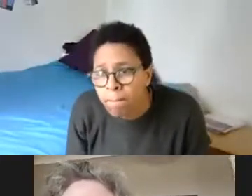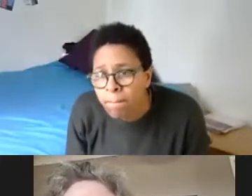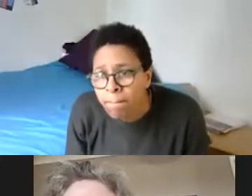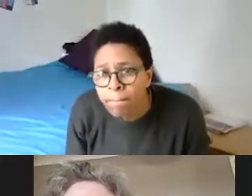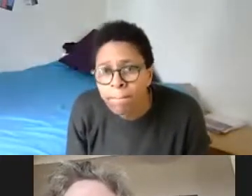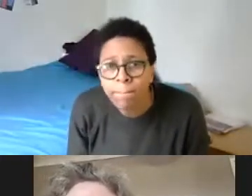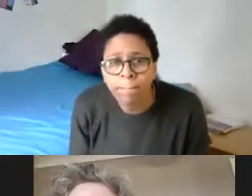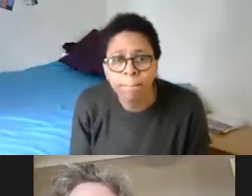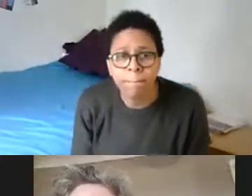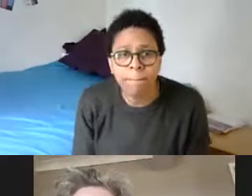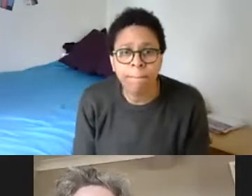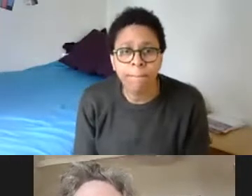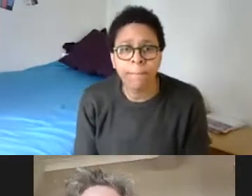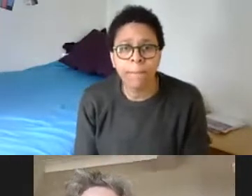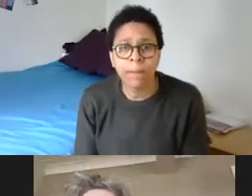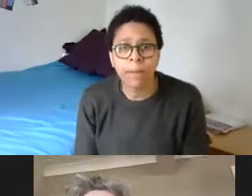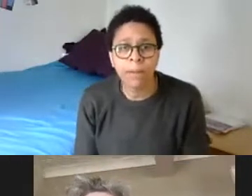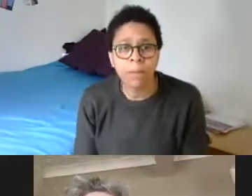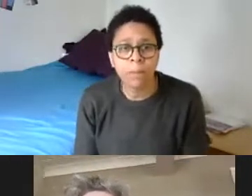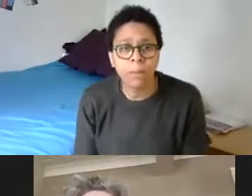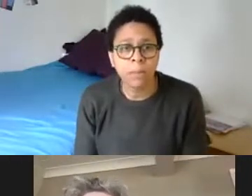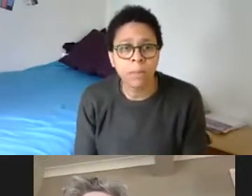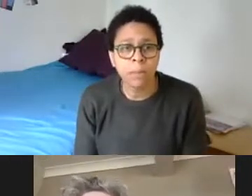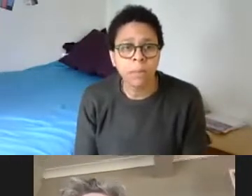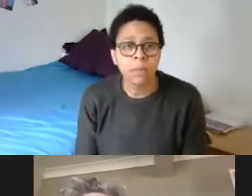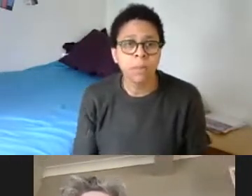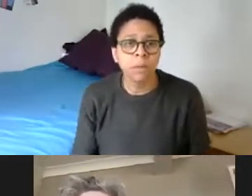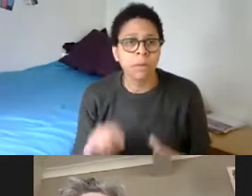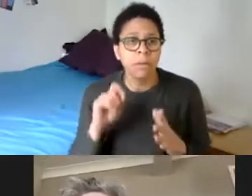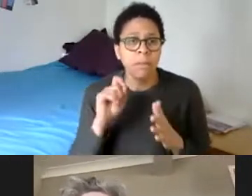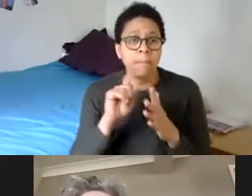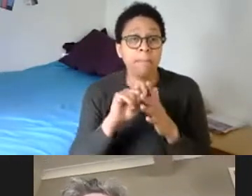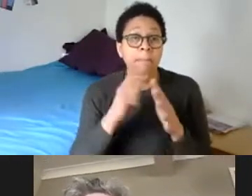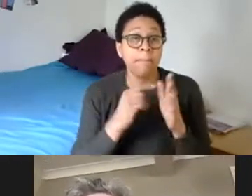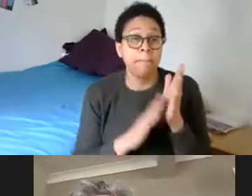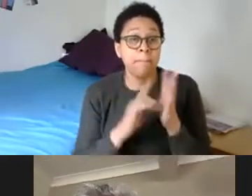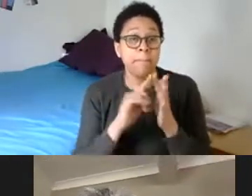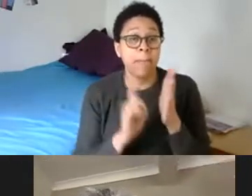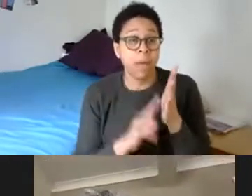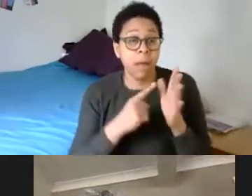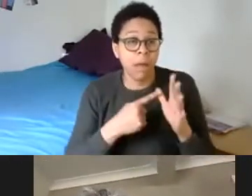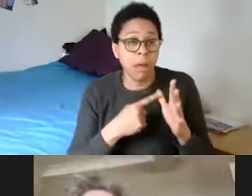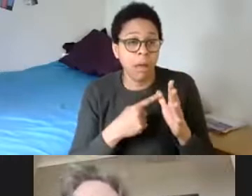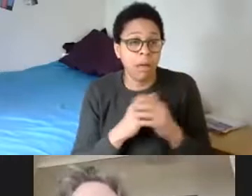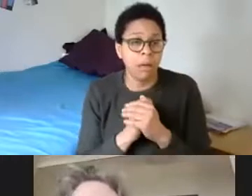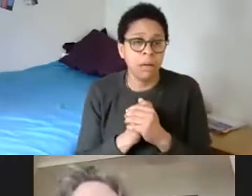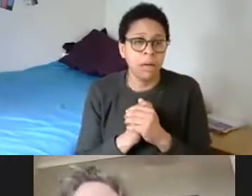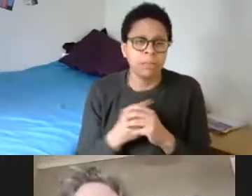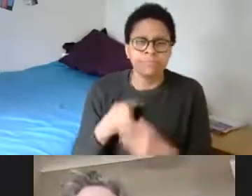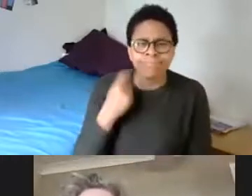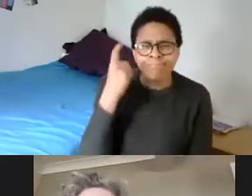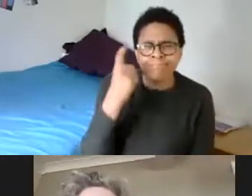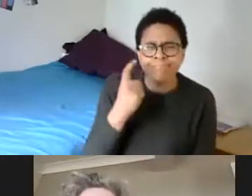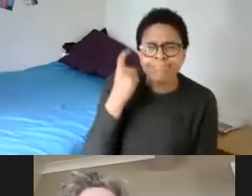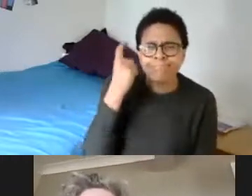Hi. Hi. Hi. Hi. I was wondering, when it comes to the